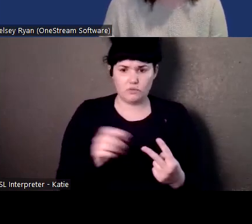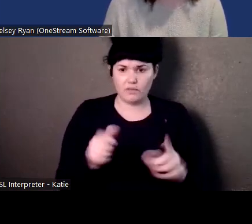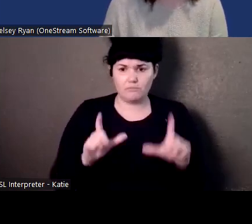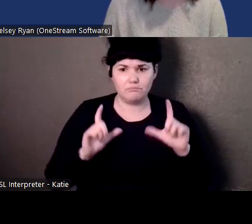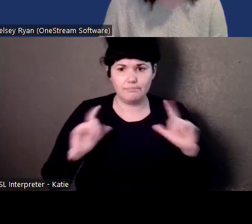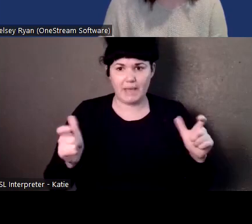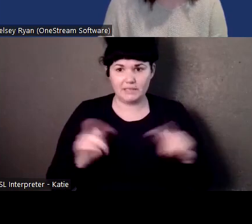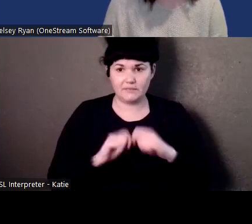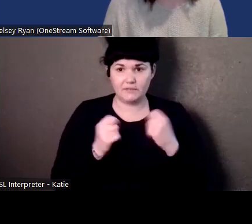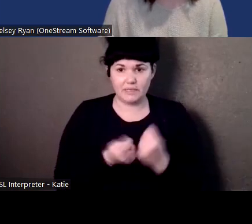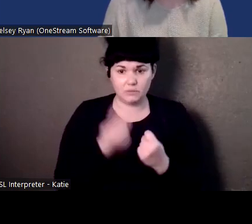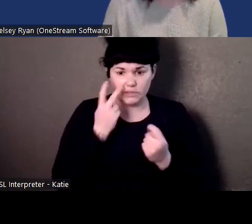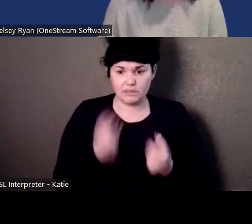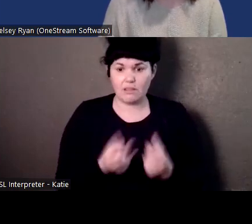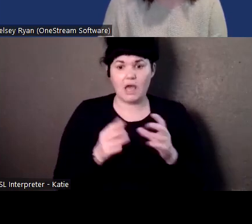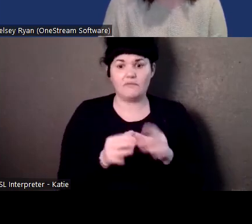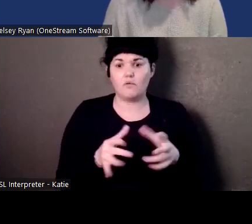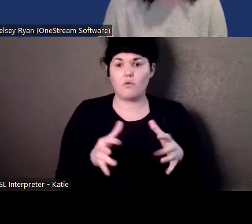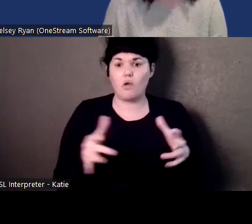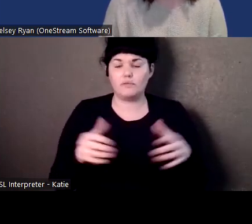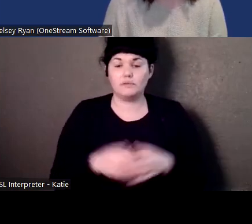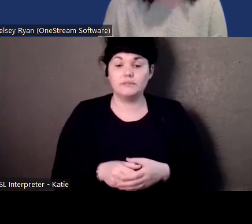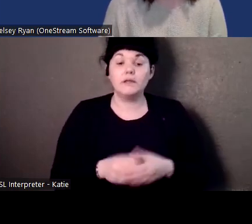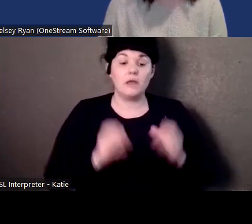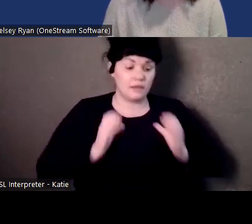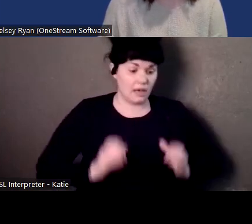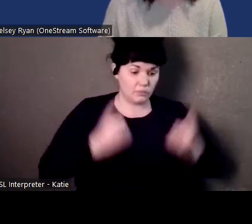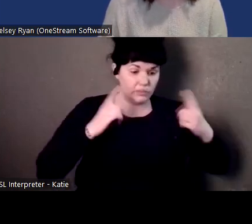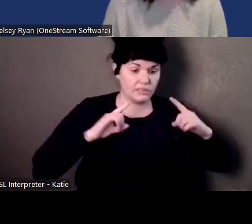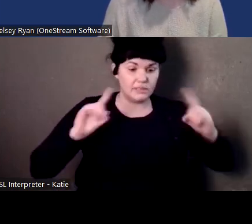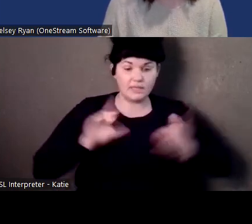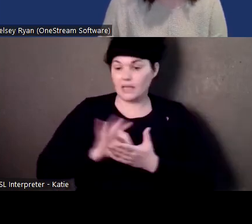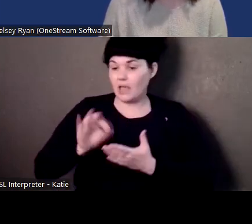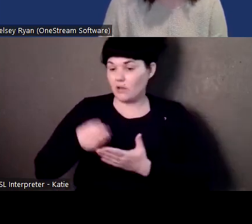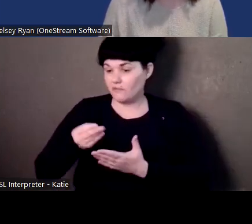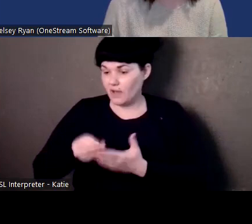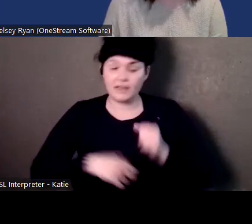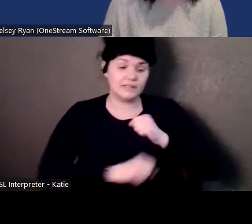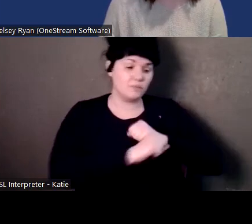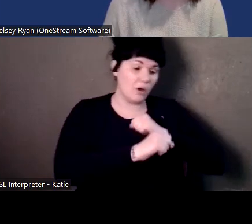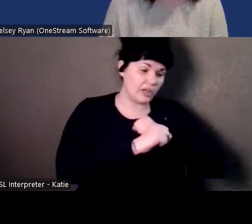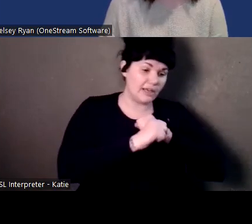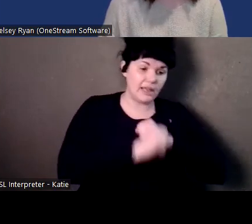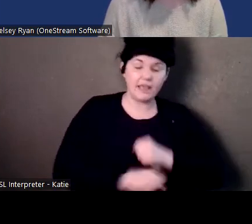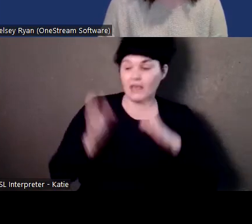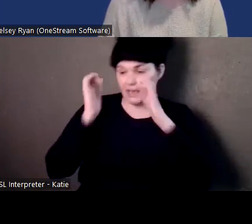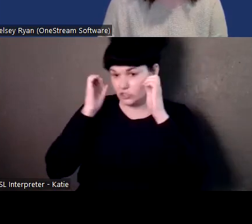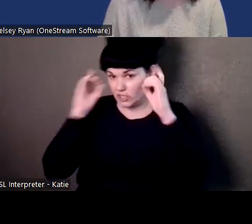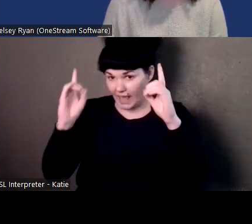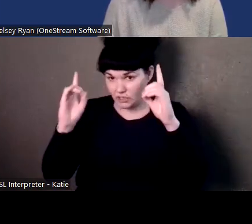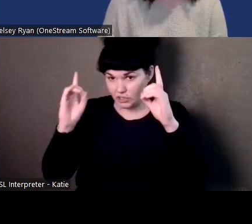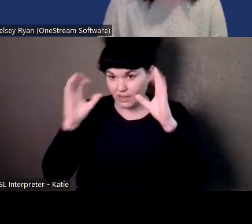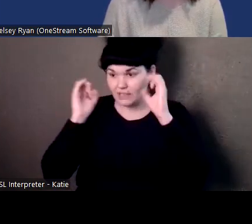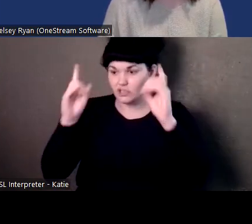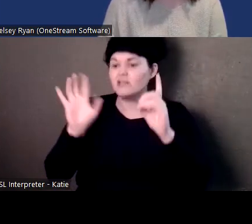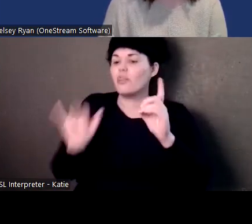with. Customer success, accounting and finance, marketing, like I mentioned, education. So those folks are